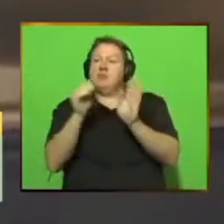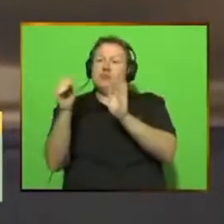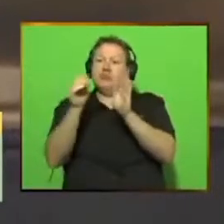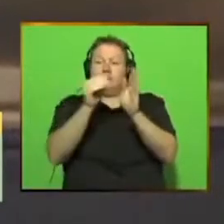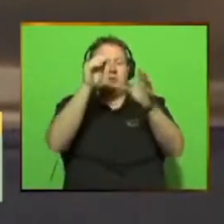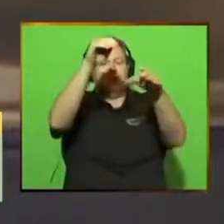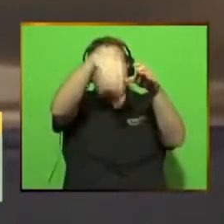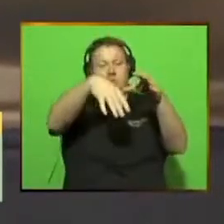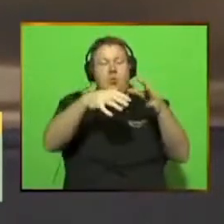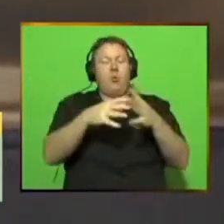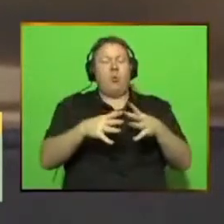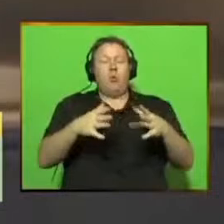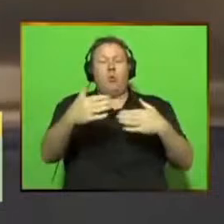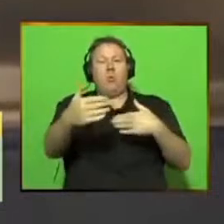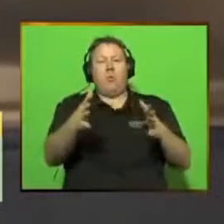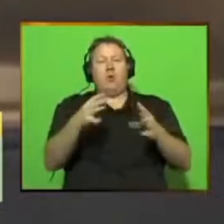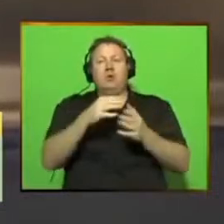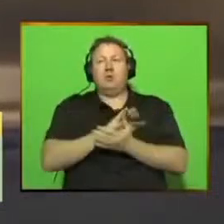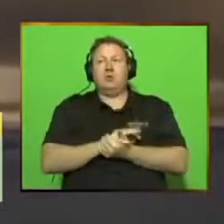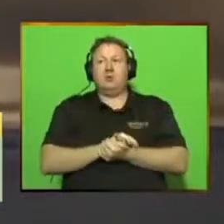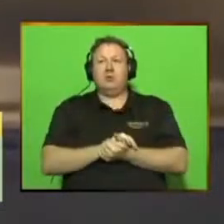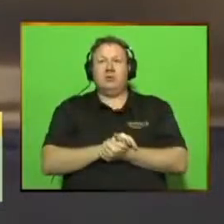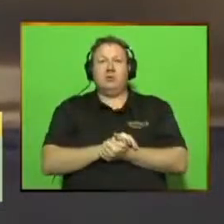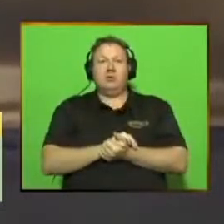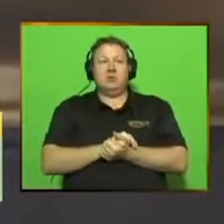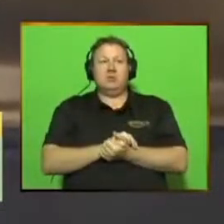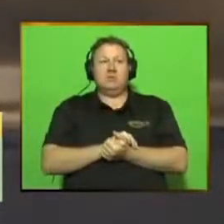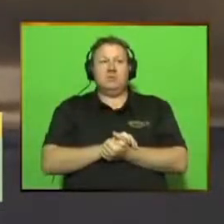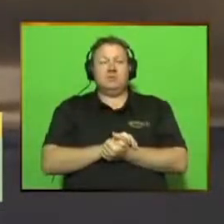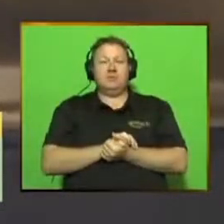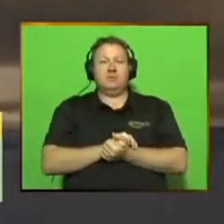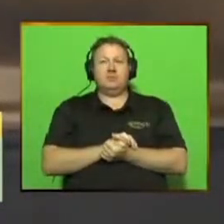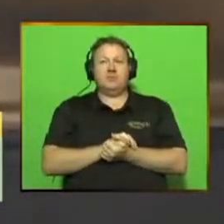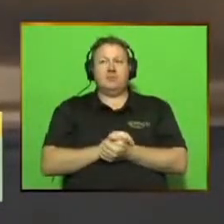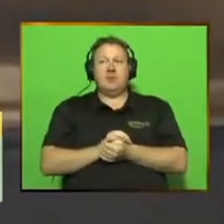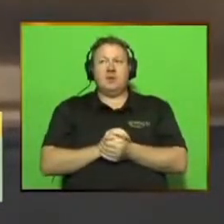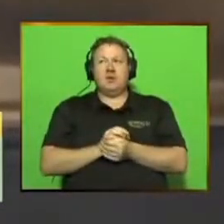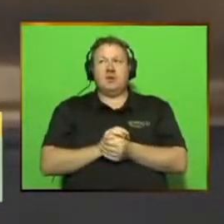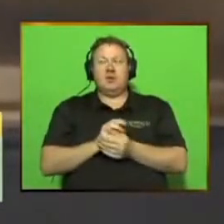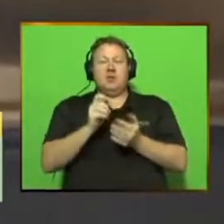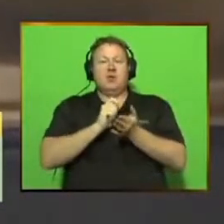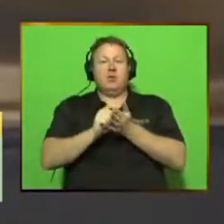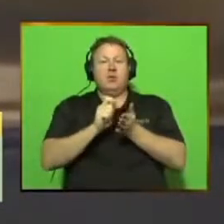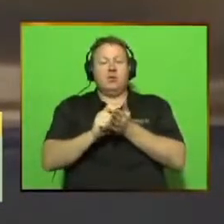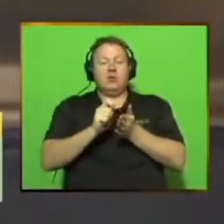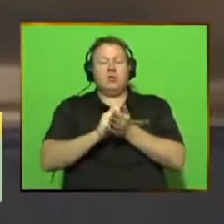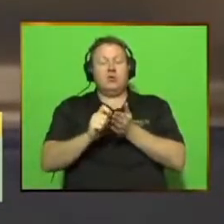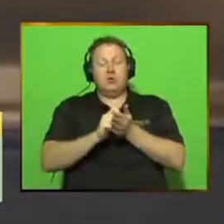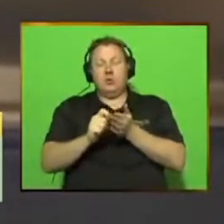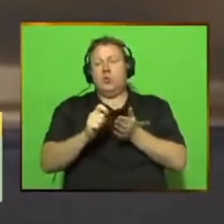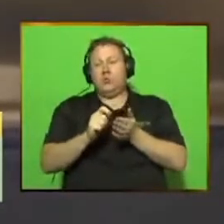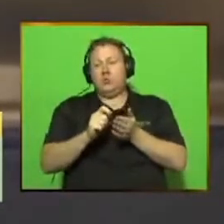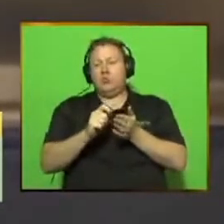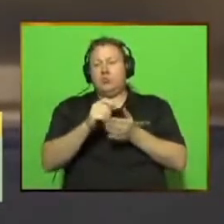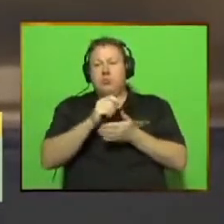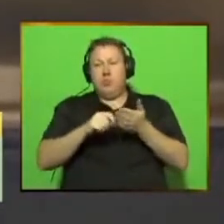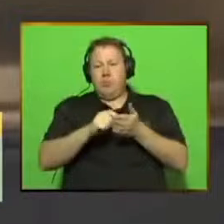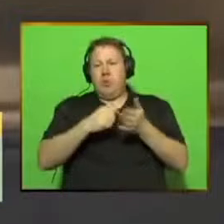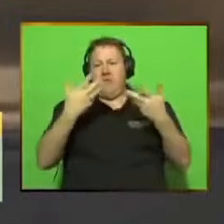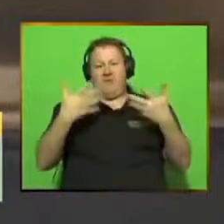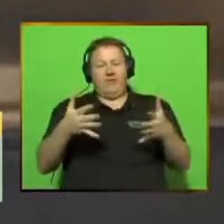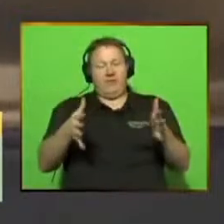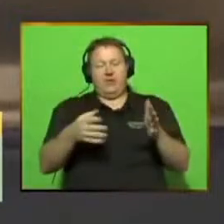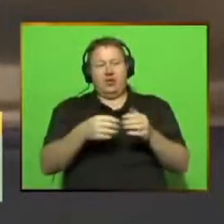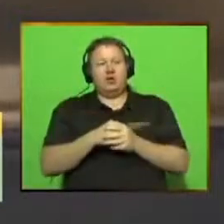ballot box. After the returning officer has noted the mark on the ballot paper, members